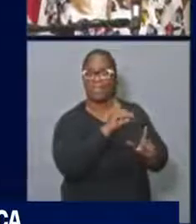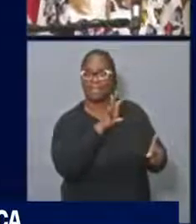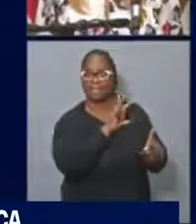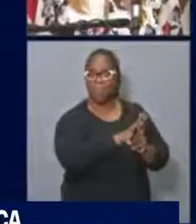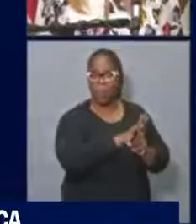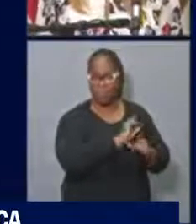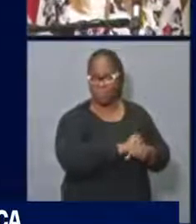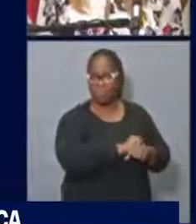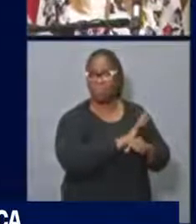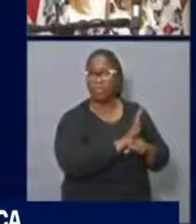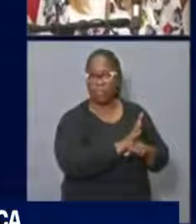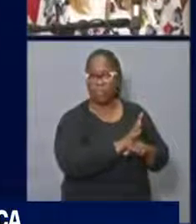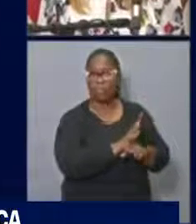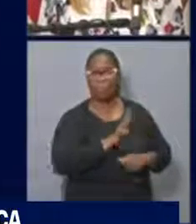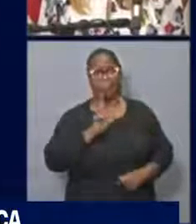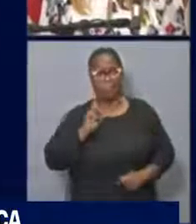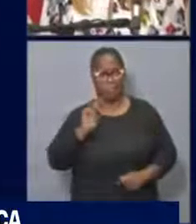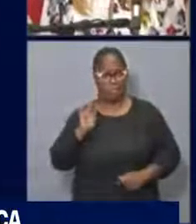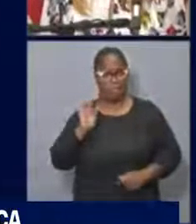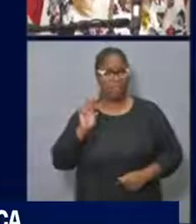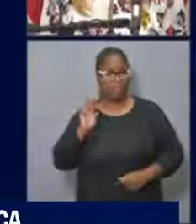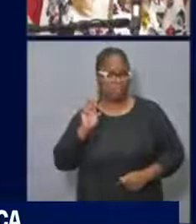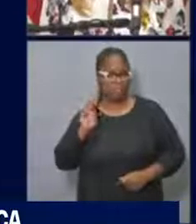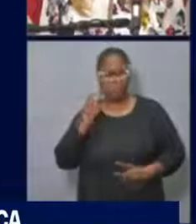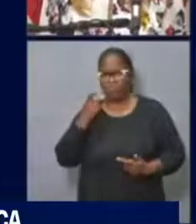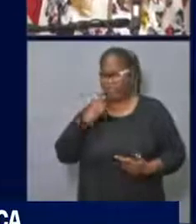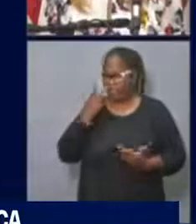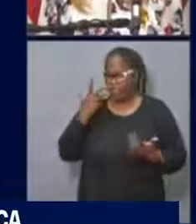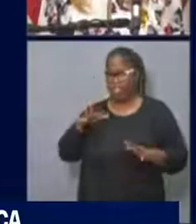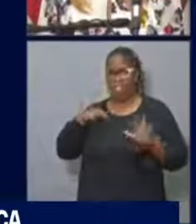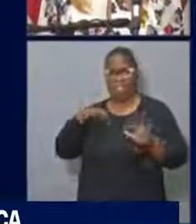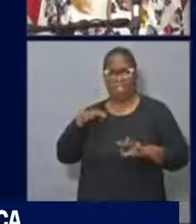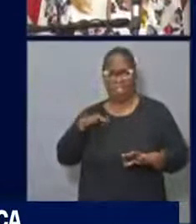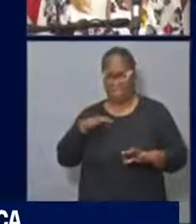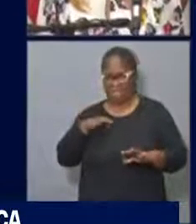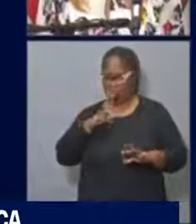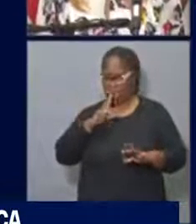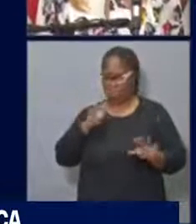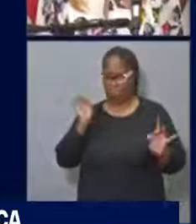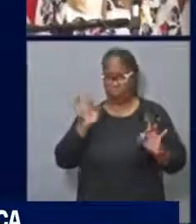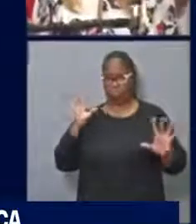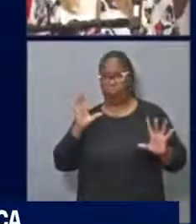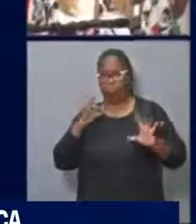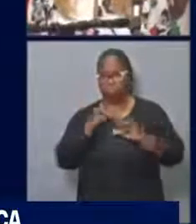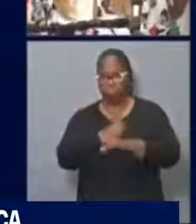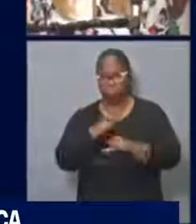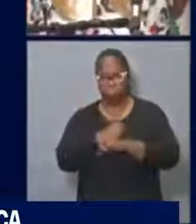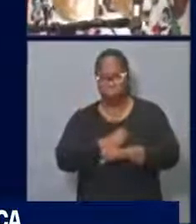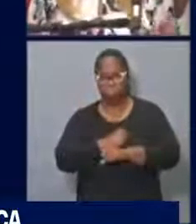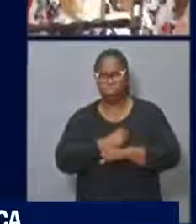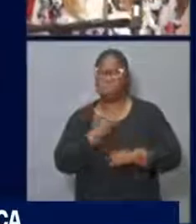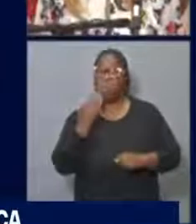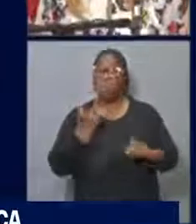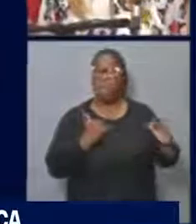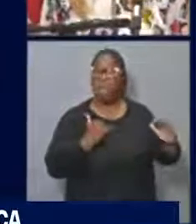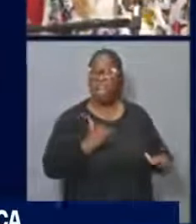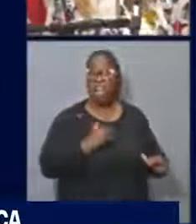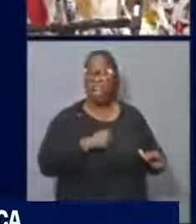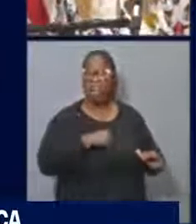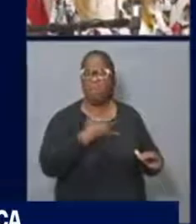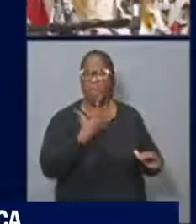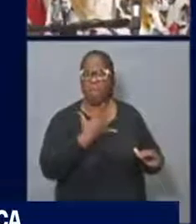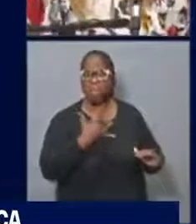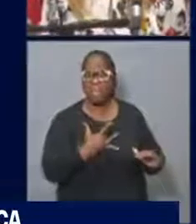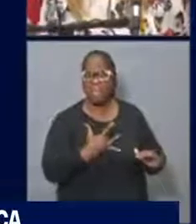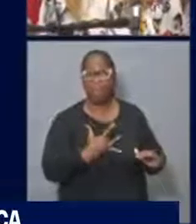COVID-19, a fact that Dr. Ferrer also just walked through with some pretty stark data. This is due to the fact of many